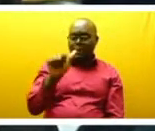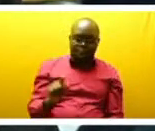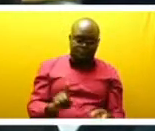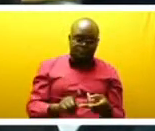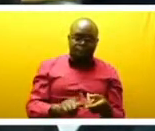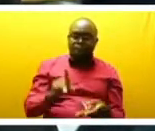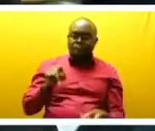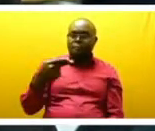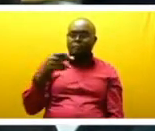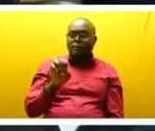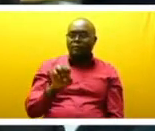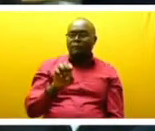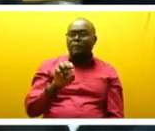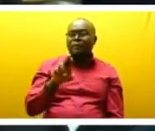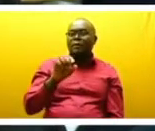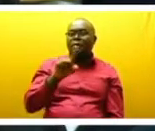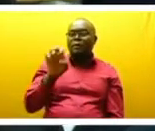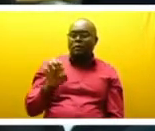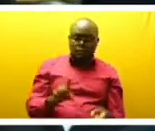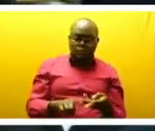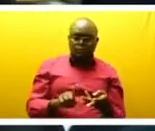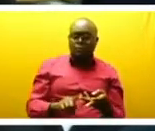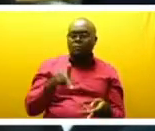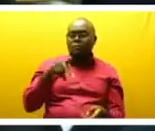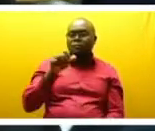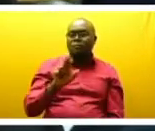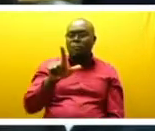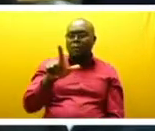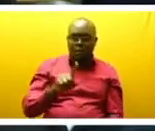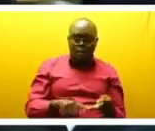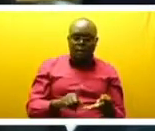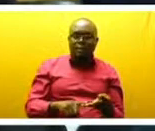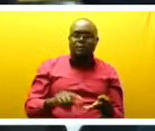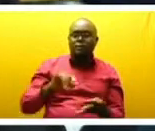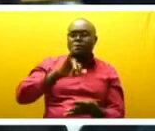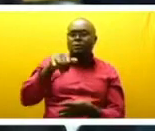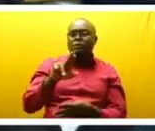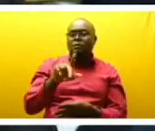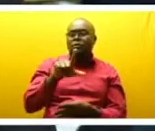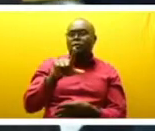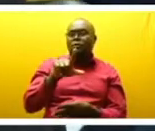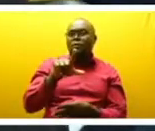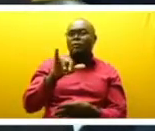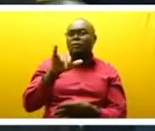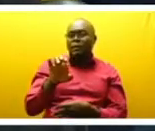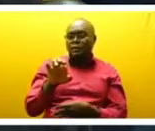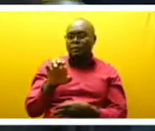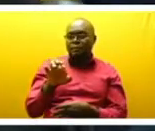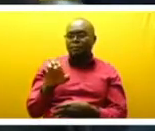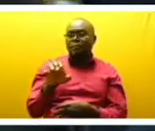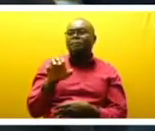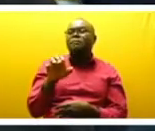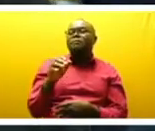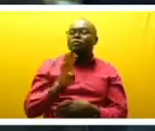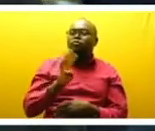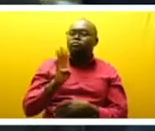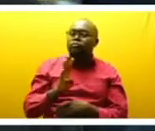Paul Mwangi, and Ms. Julie Soweto will address you in those 30 minutes. And I